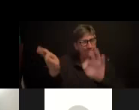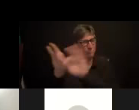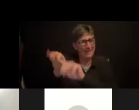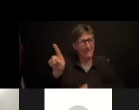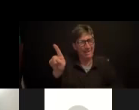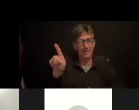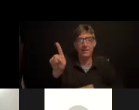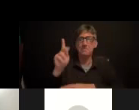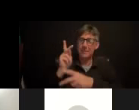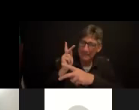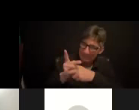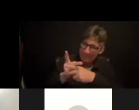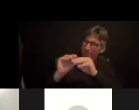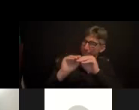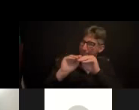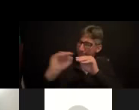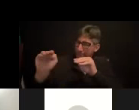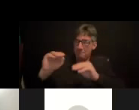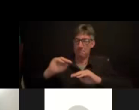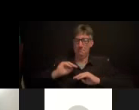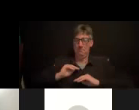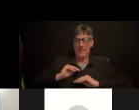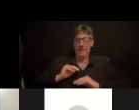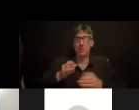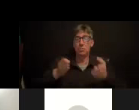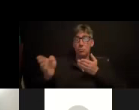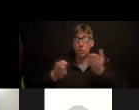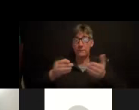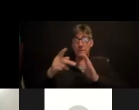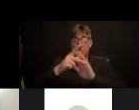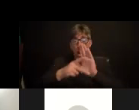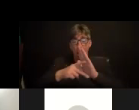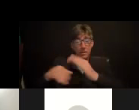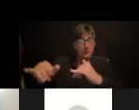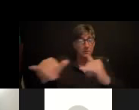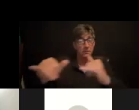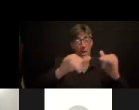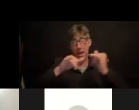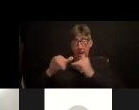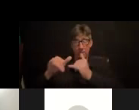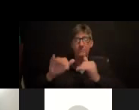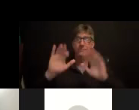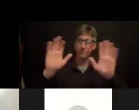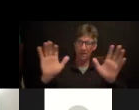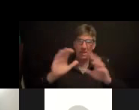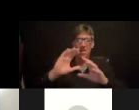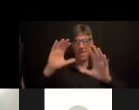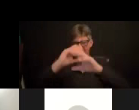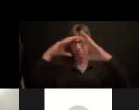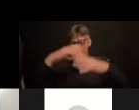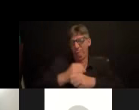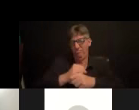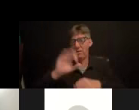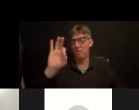least at the service delivery policy standards. So that's essentially the Forging Ahead framework, is trying to lead with